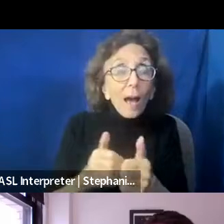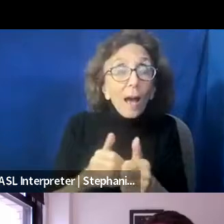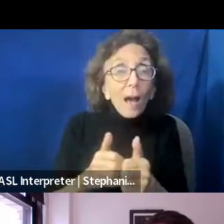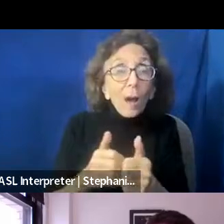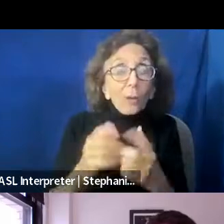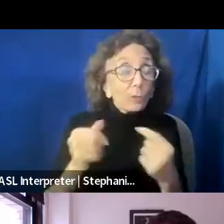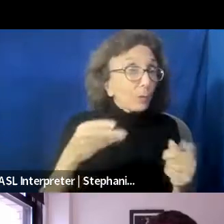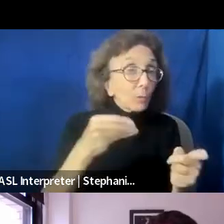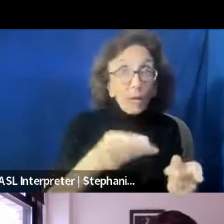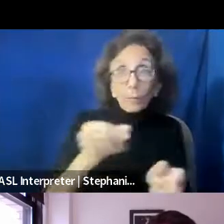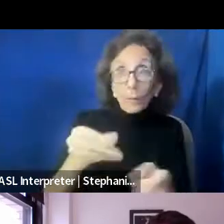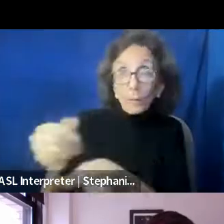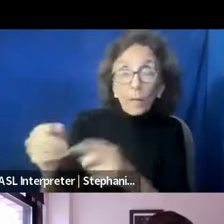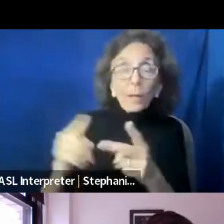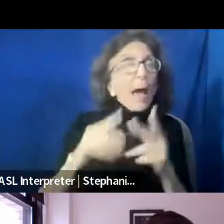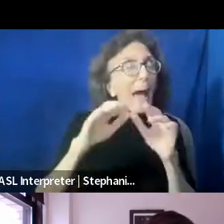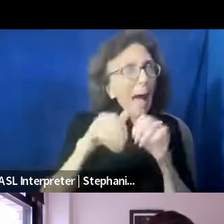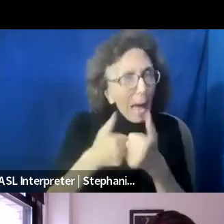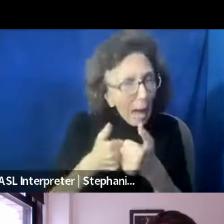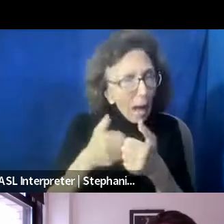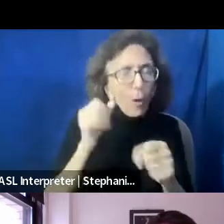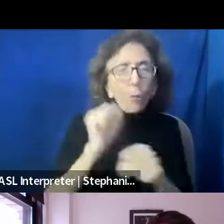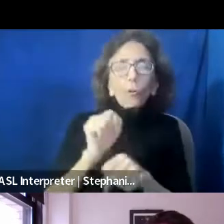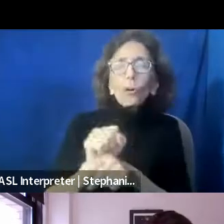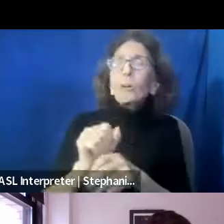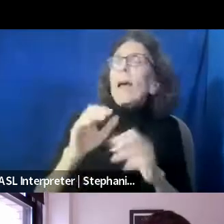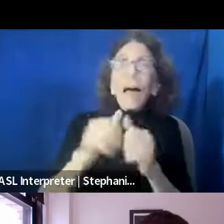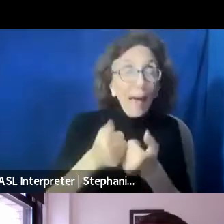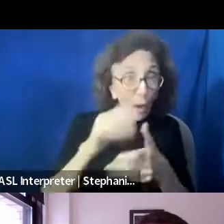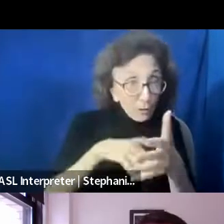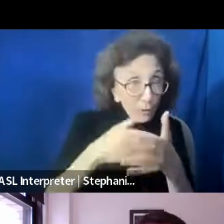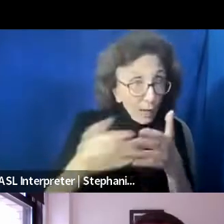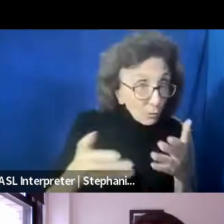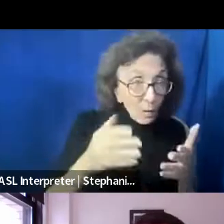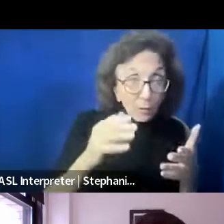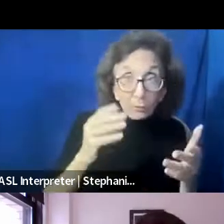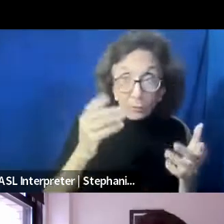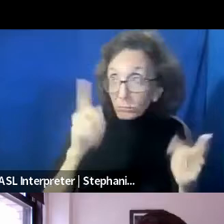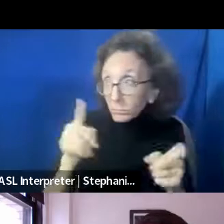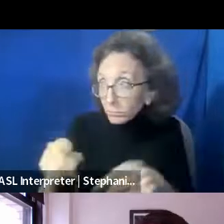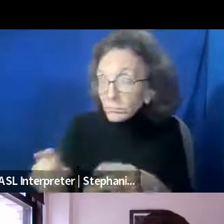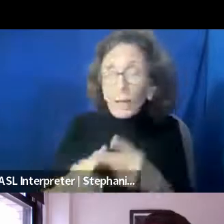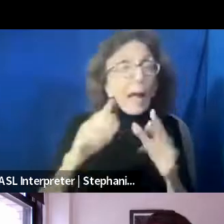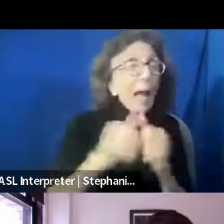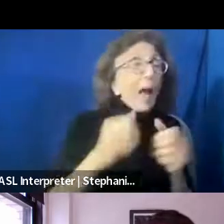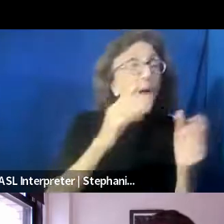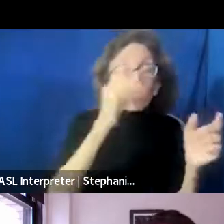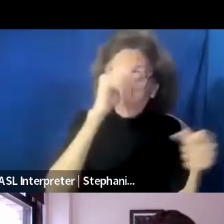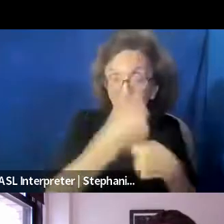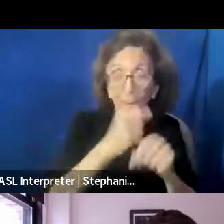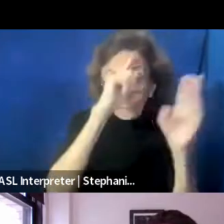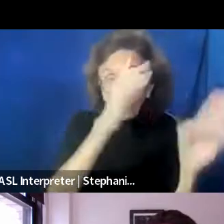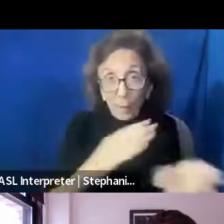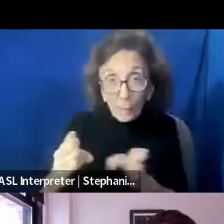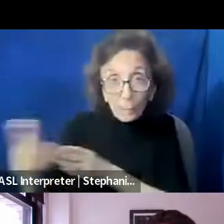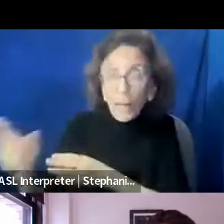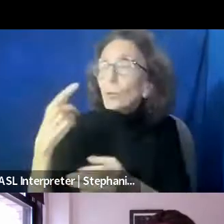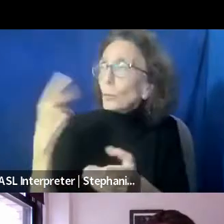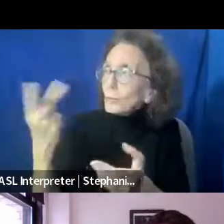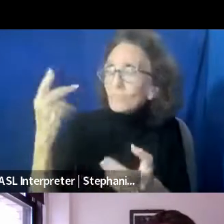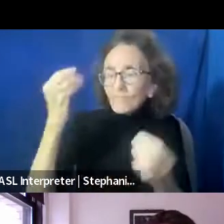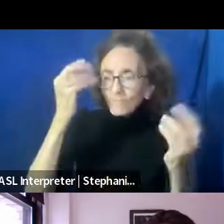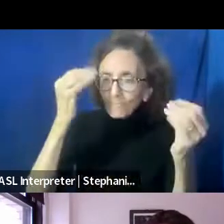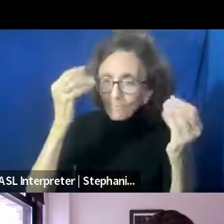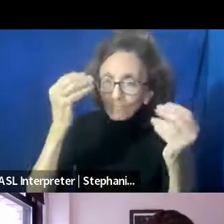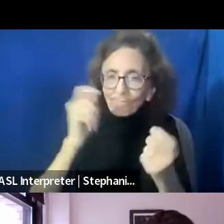compensate people, how we work, how we schedule, how we plan, and really took the time